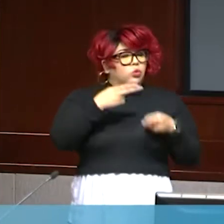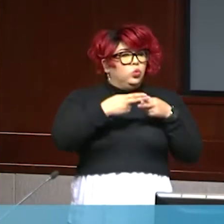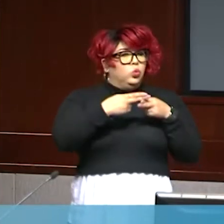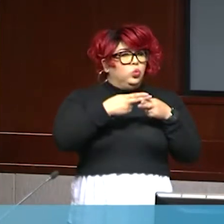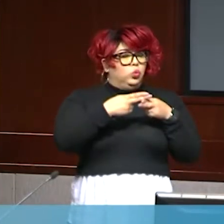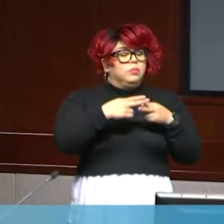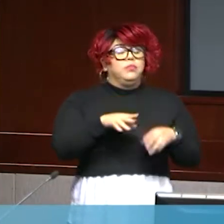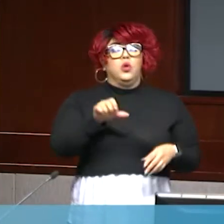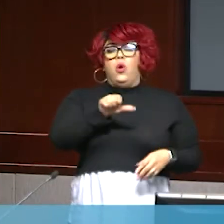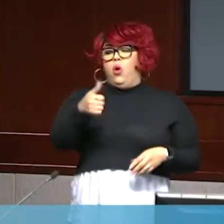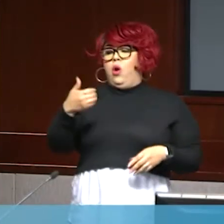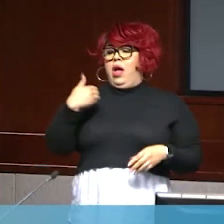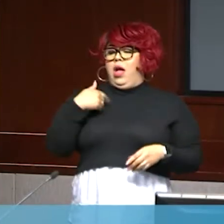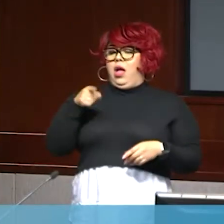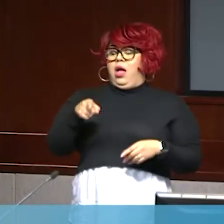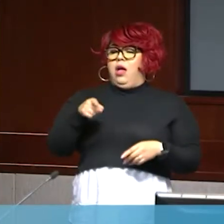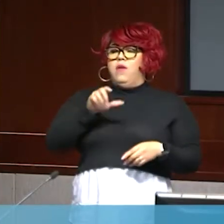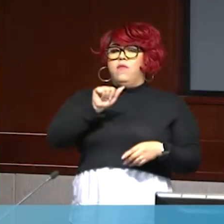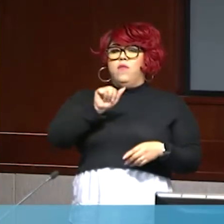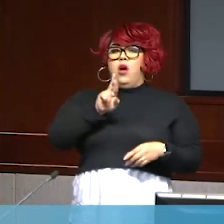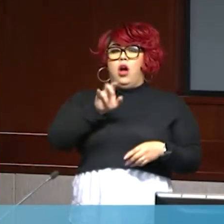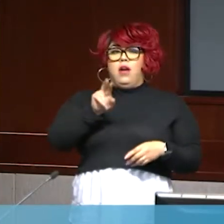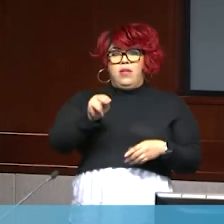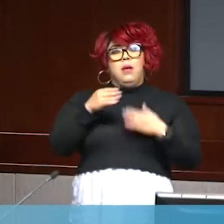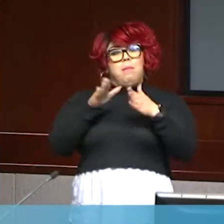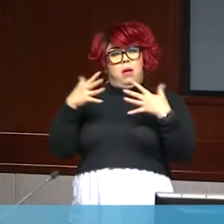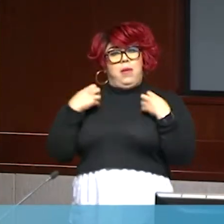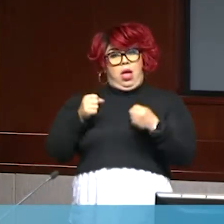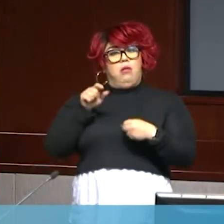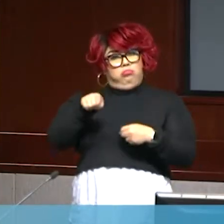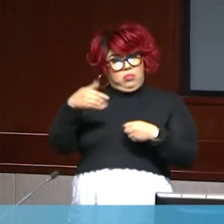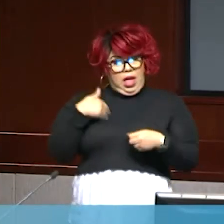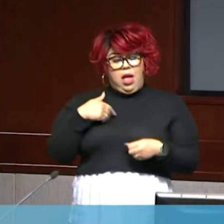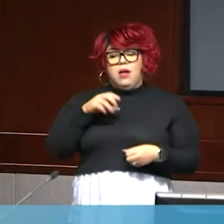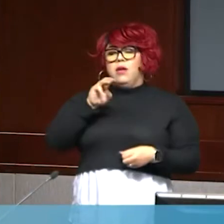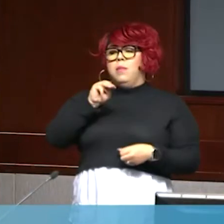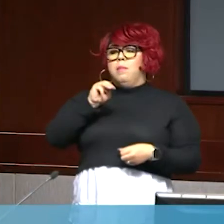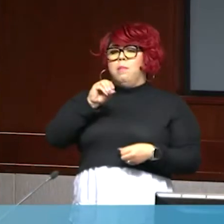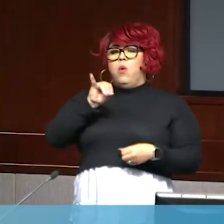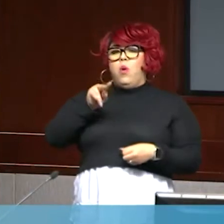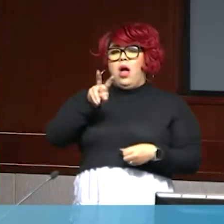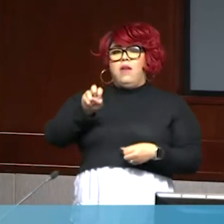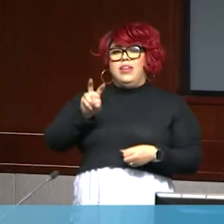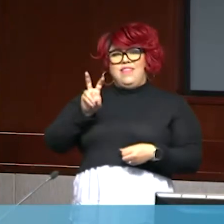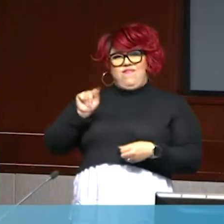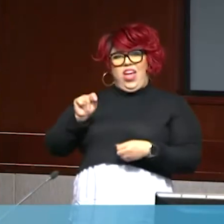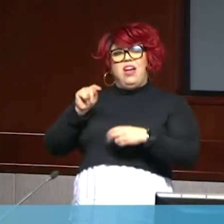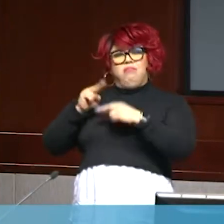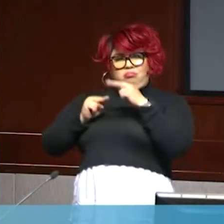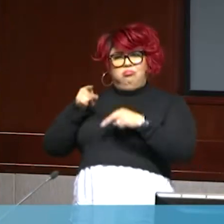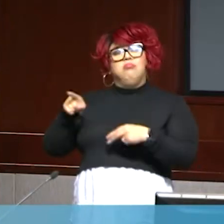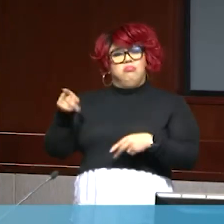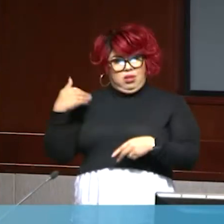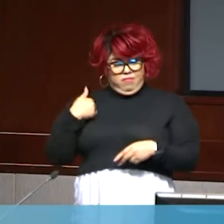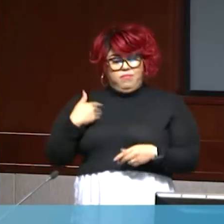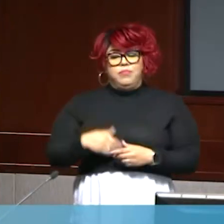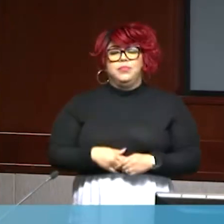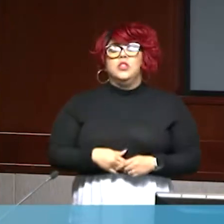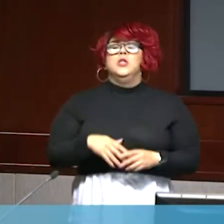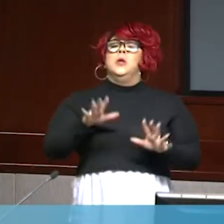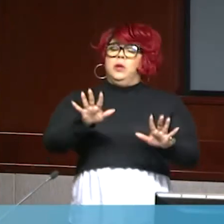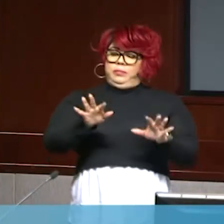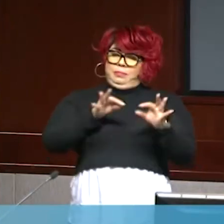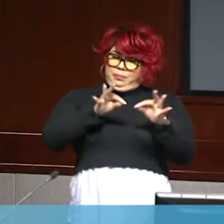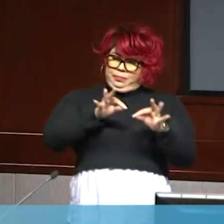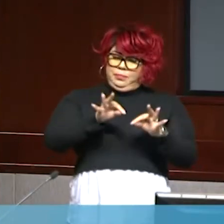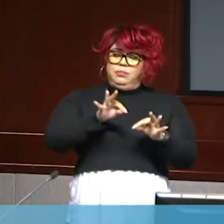a location at the Arvin Public Health Building and the Mojave Veterans Hall. Quick explanation on the changes